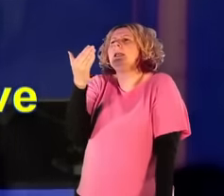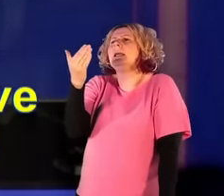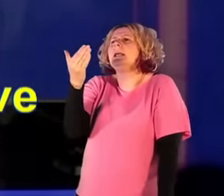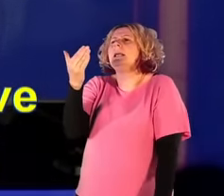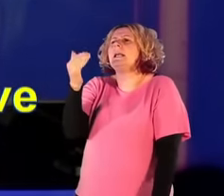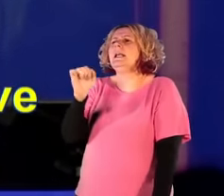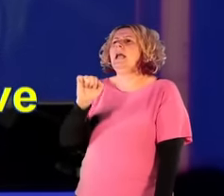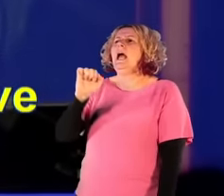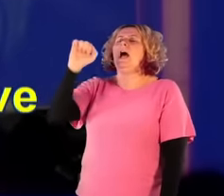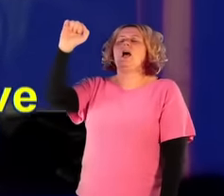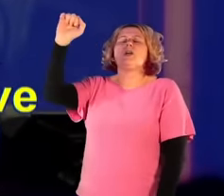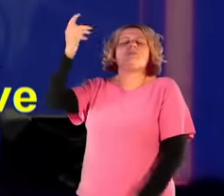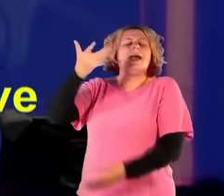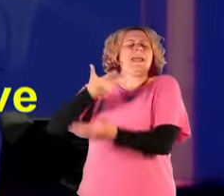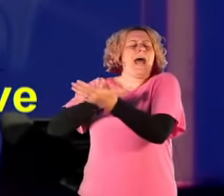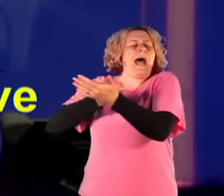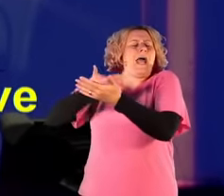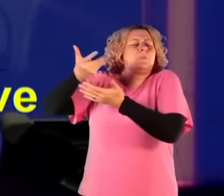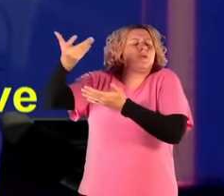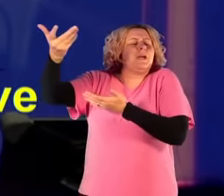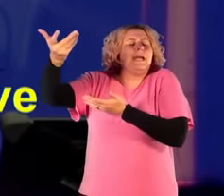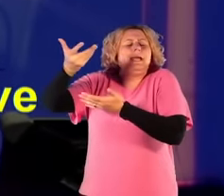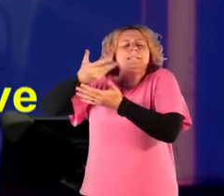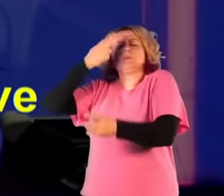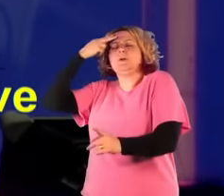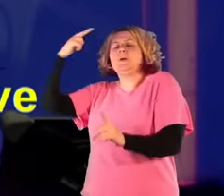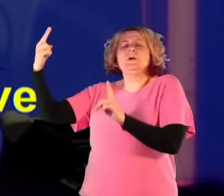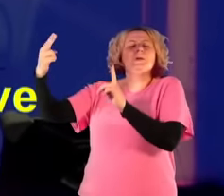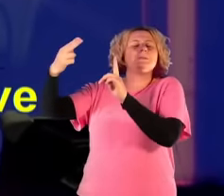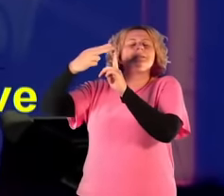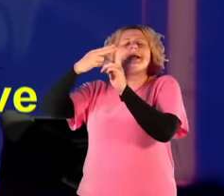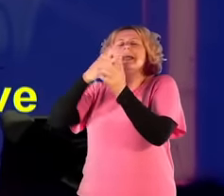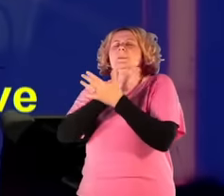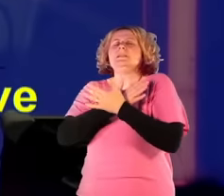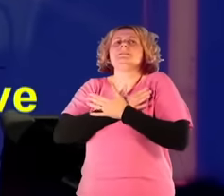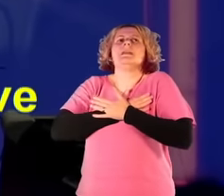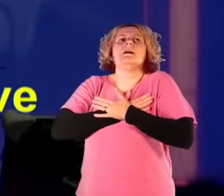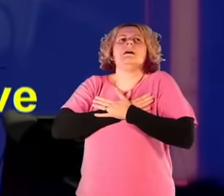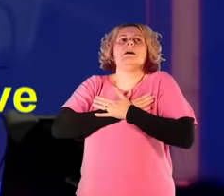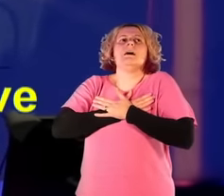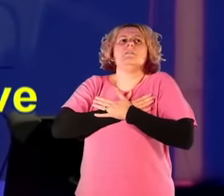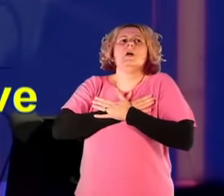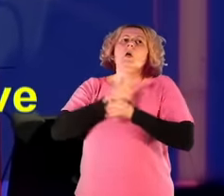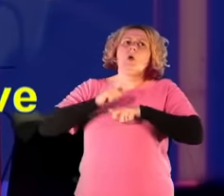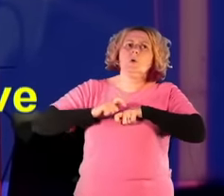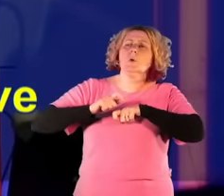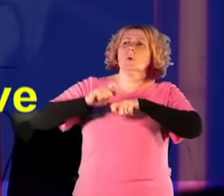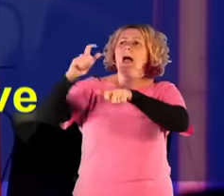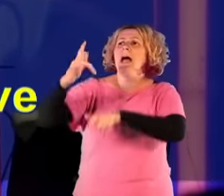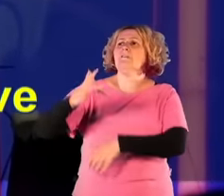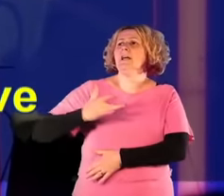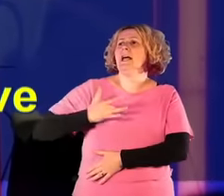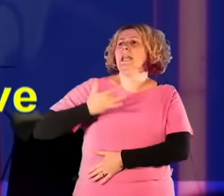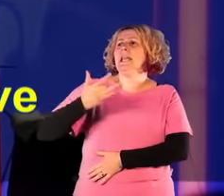perfect plea, a great high priest whose name is love.